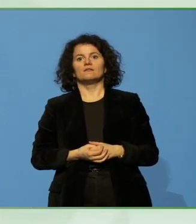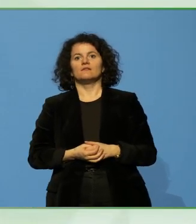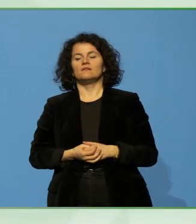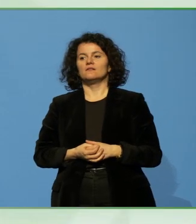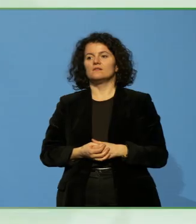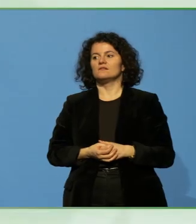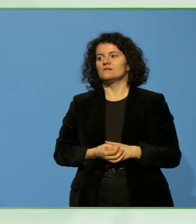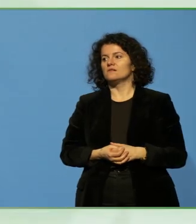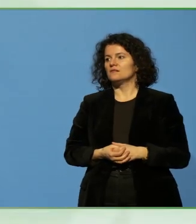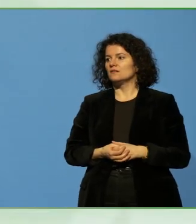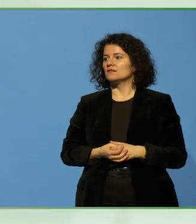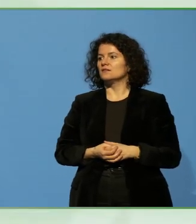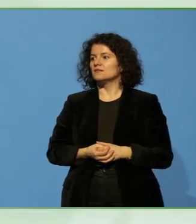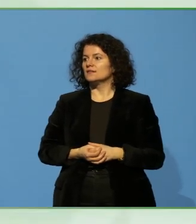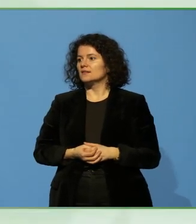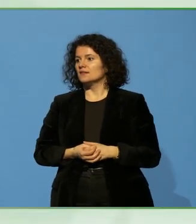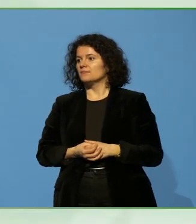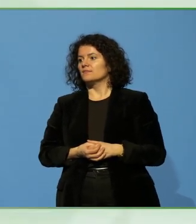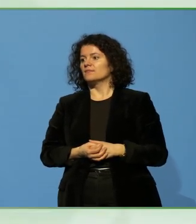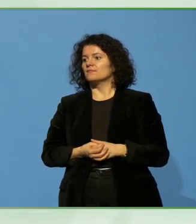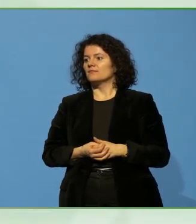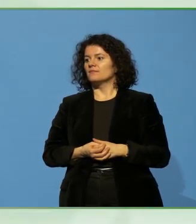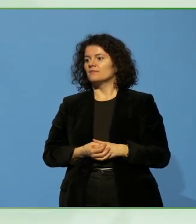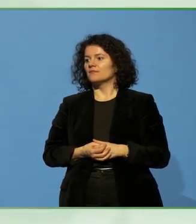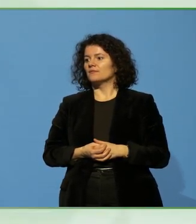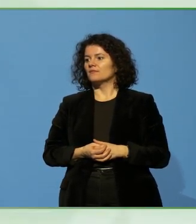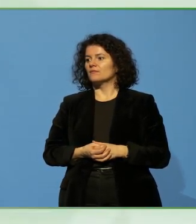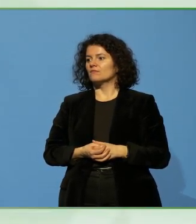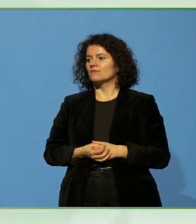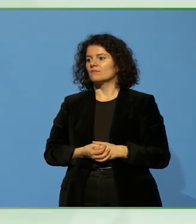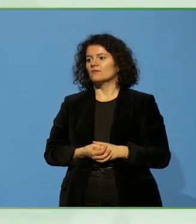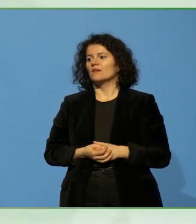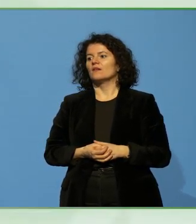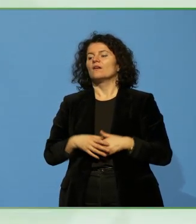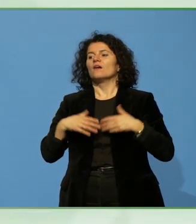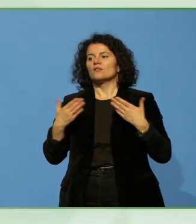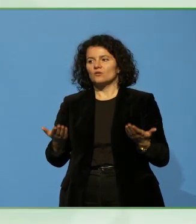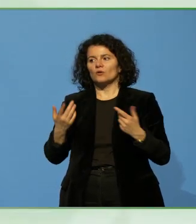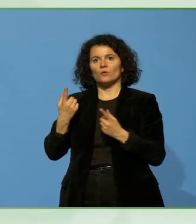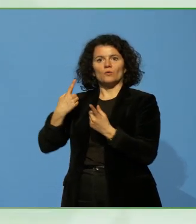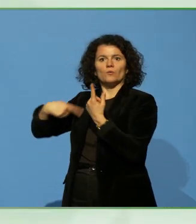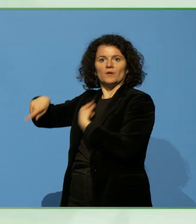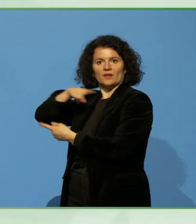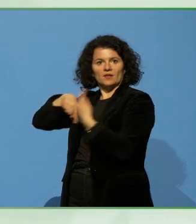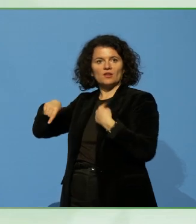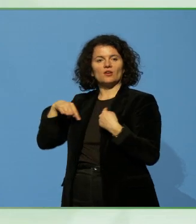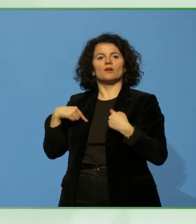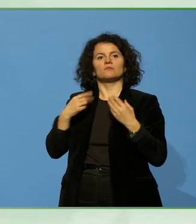to define what would be needed. So actually, indeed, on the panel, you more hear like we need to pay attention to A, B, C,